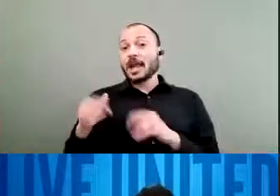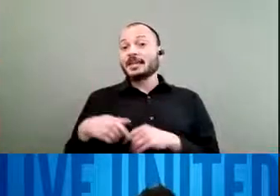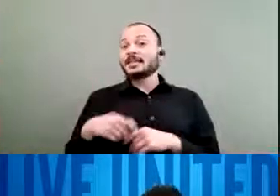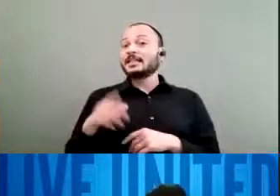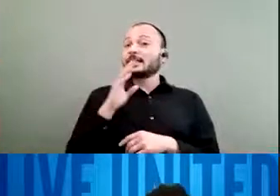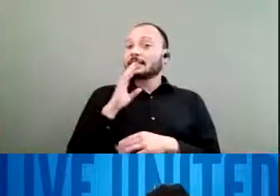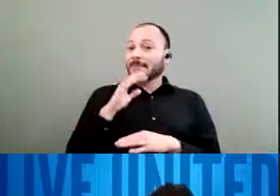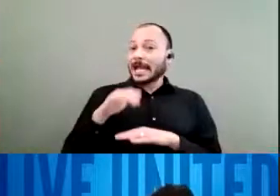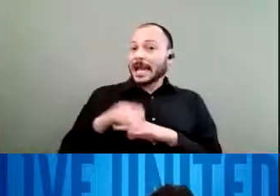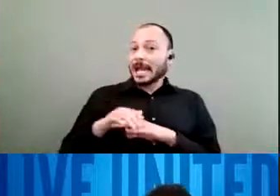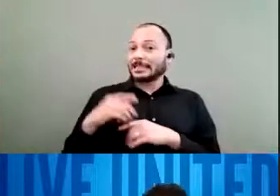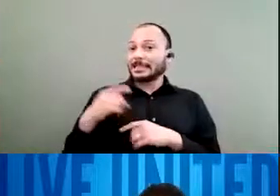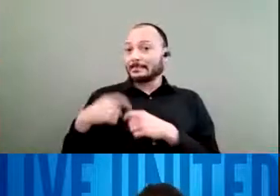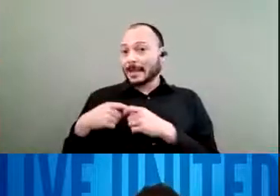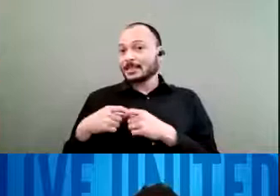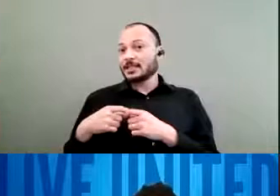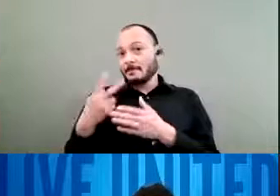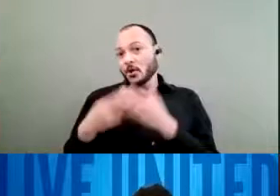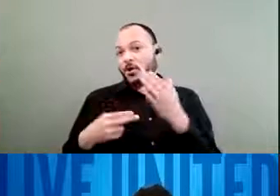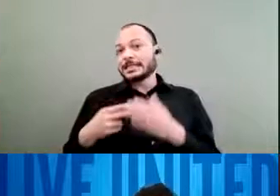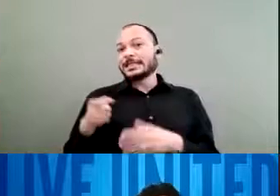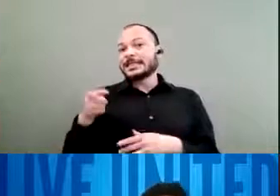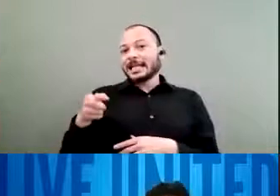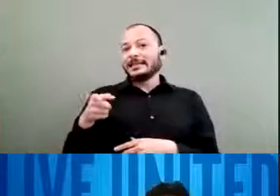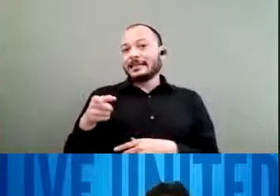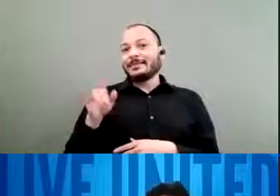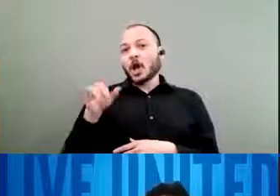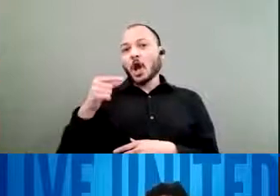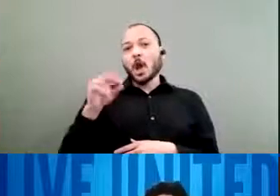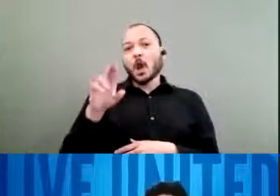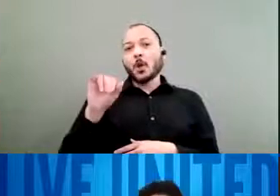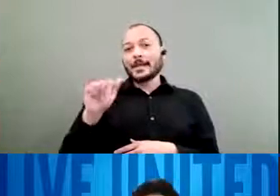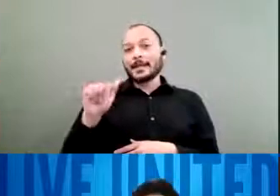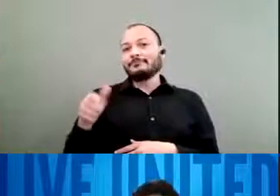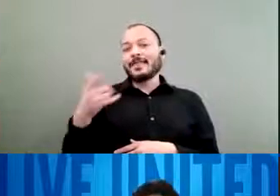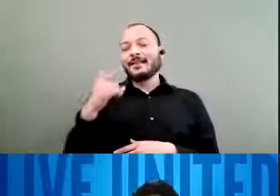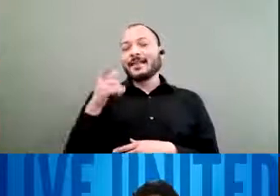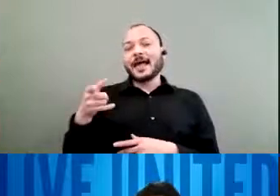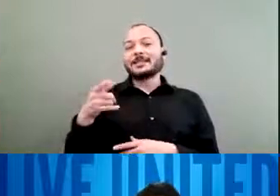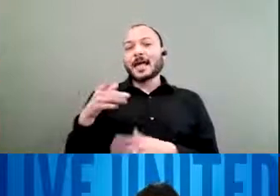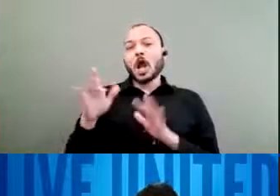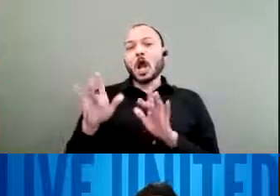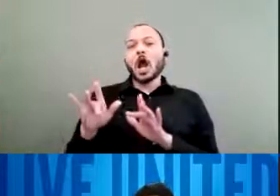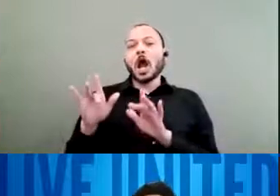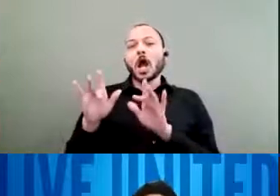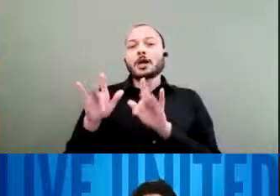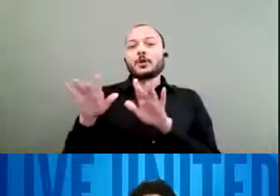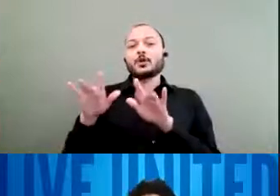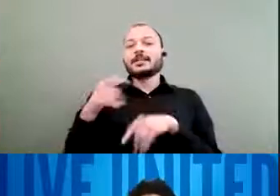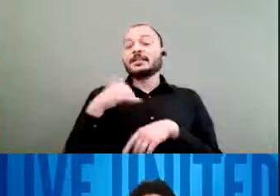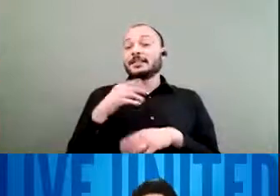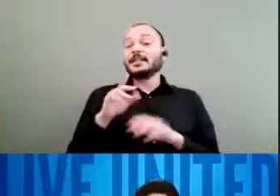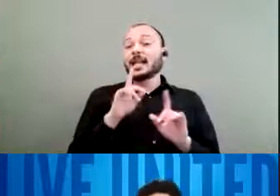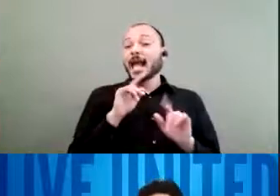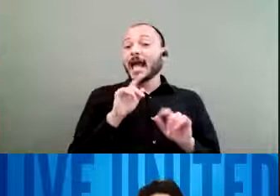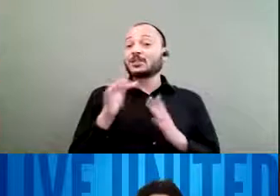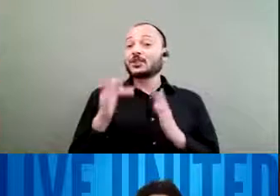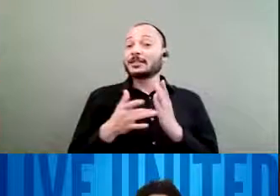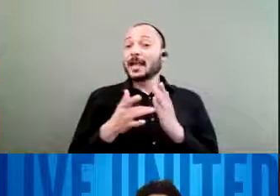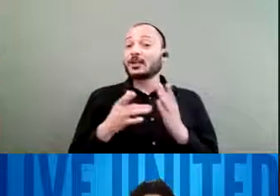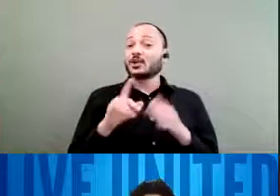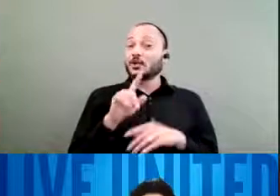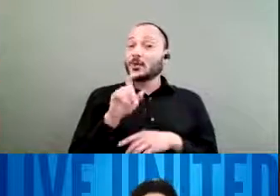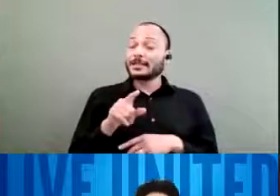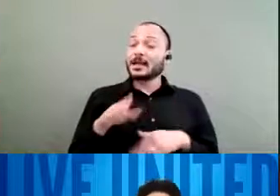speaks English and Spanish, and she's a computer, but she can provide technical assistance or she can answer questions and provide additional